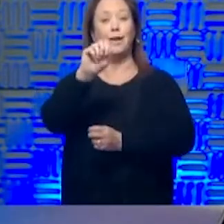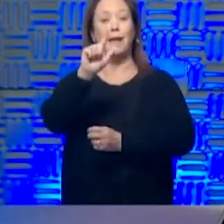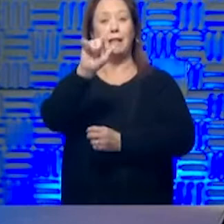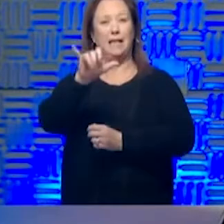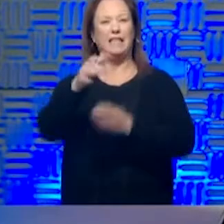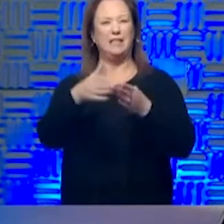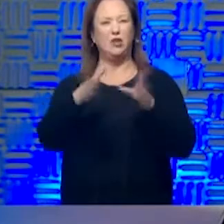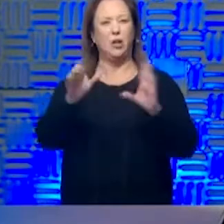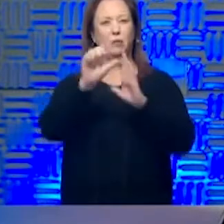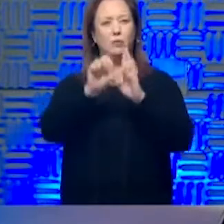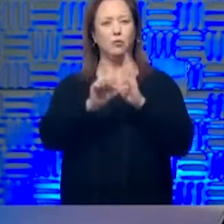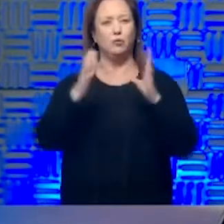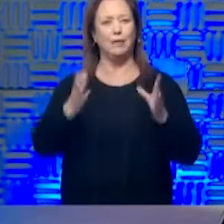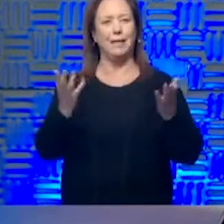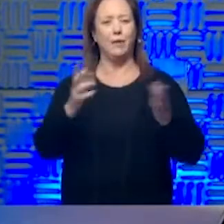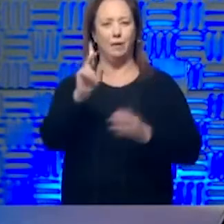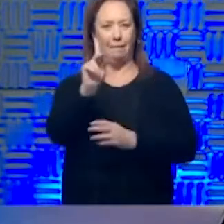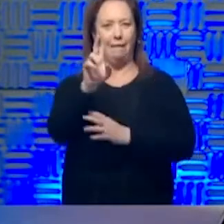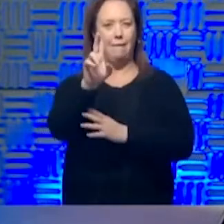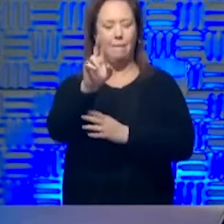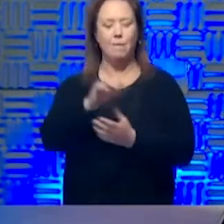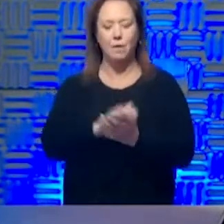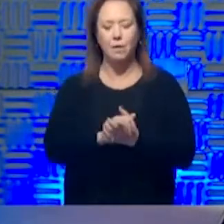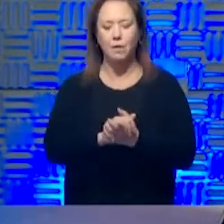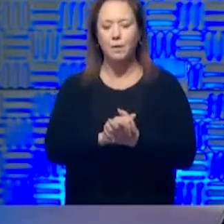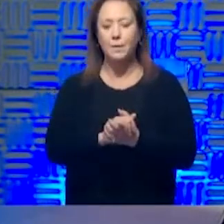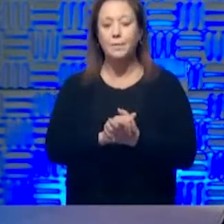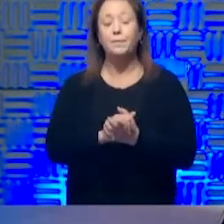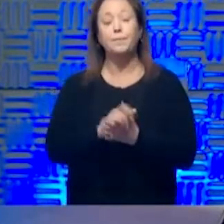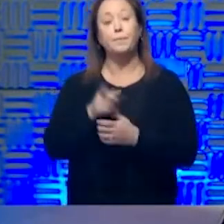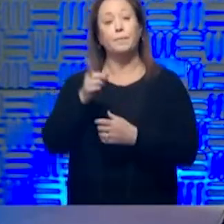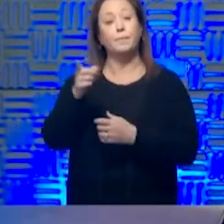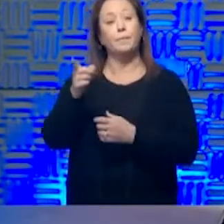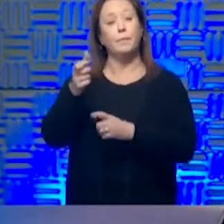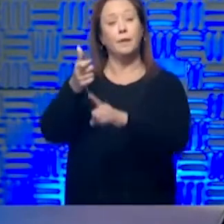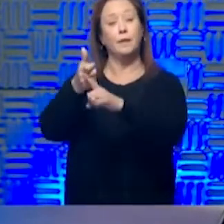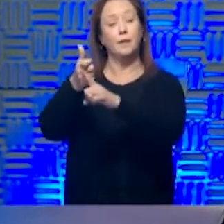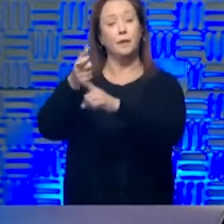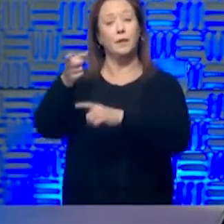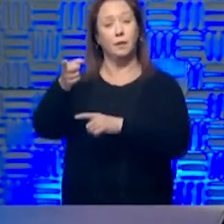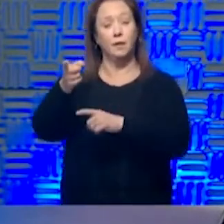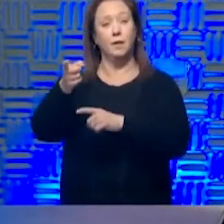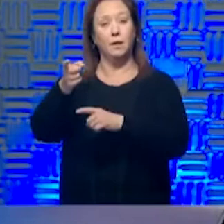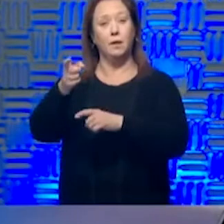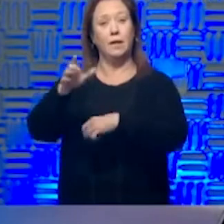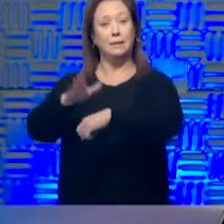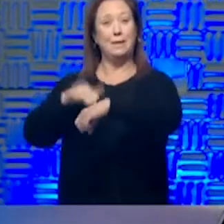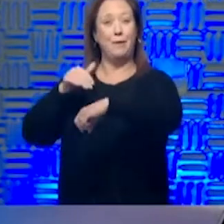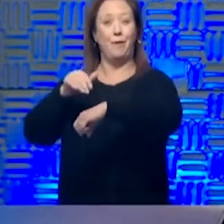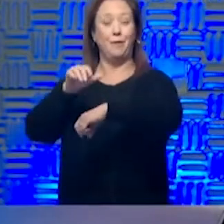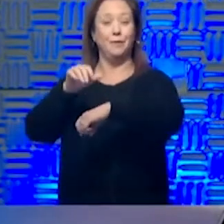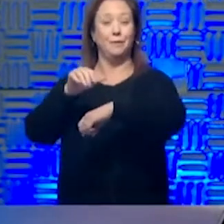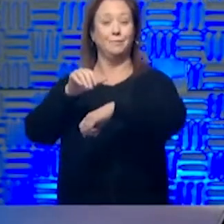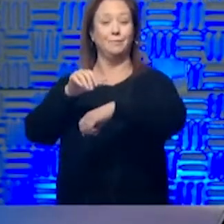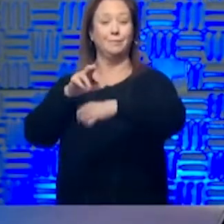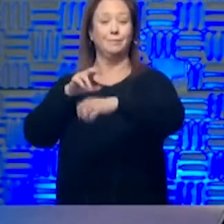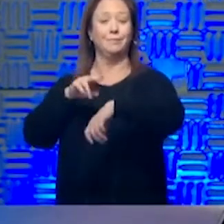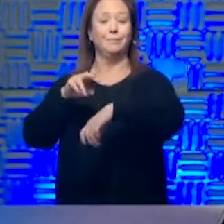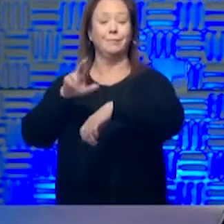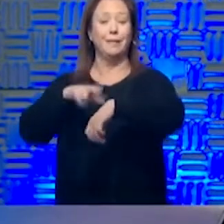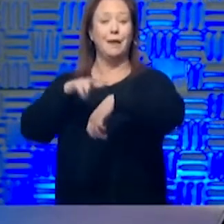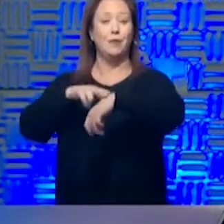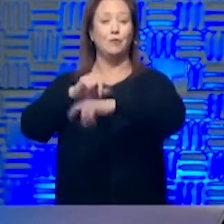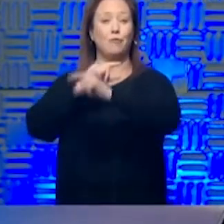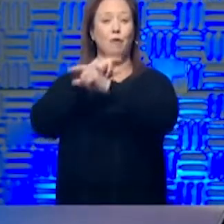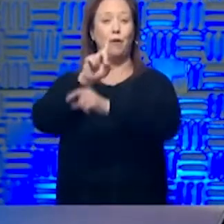surgeon here at KU Med. So he has been called to duty, and he will be